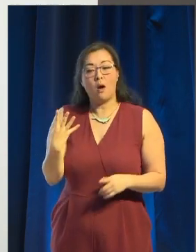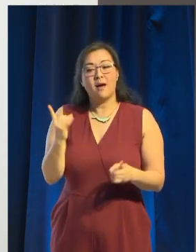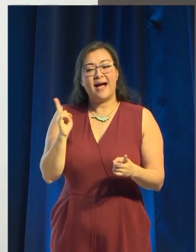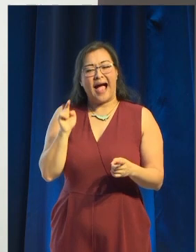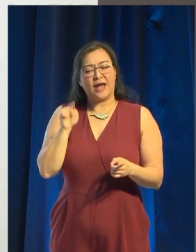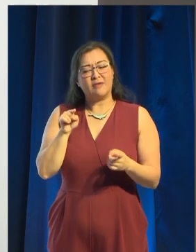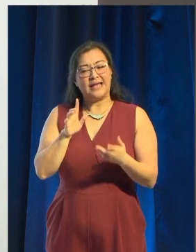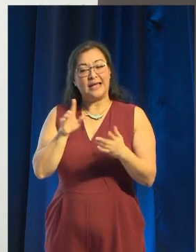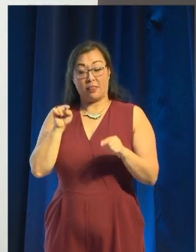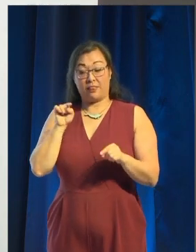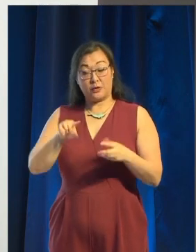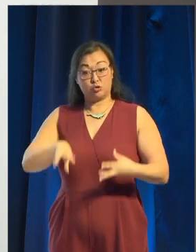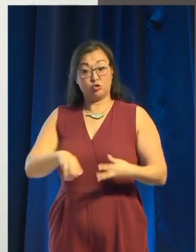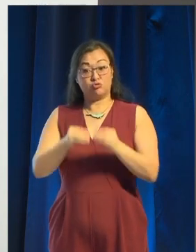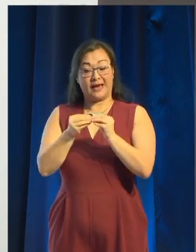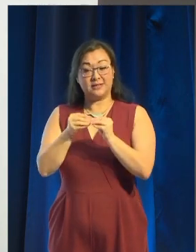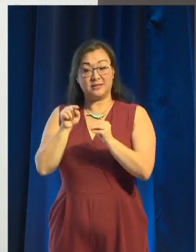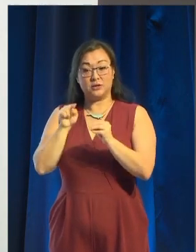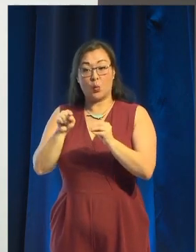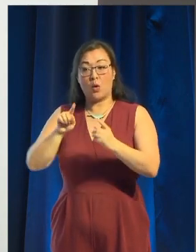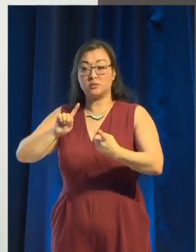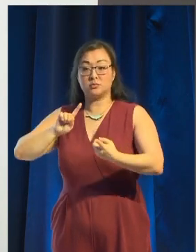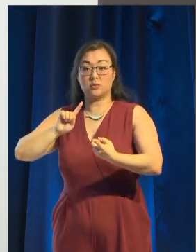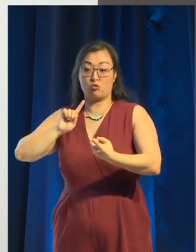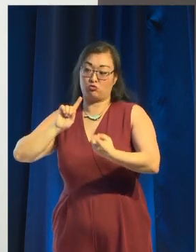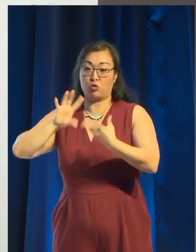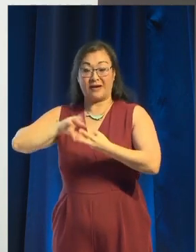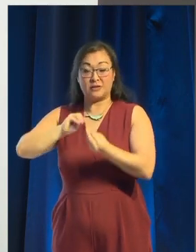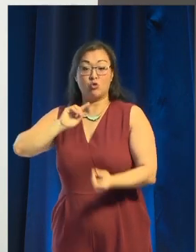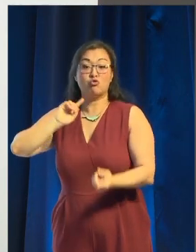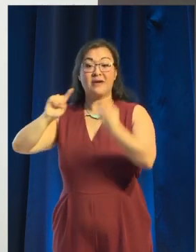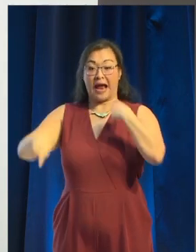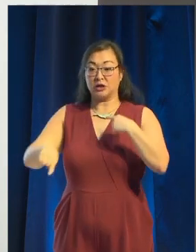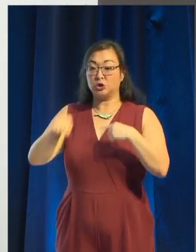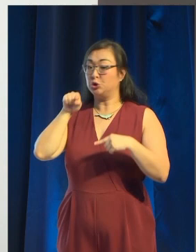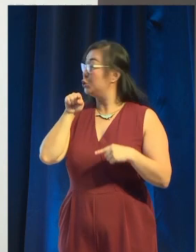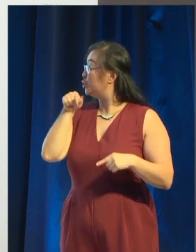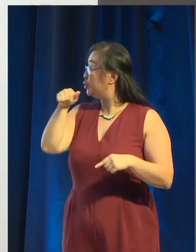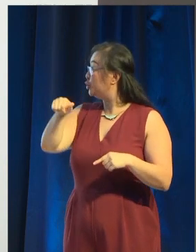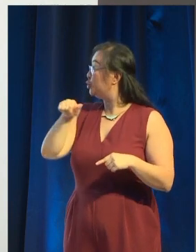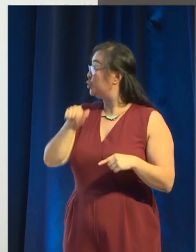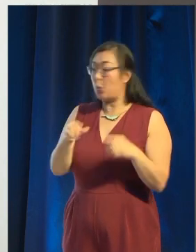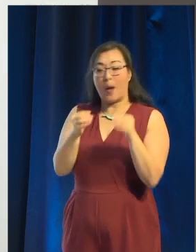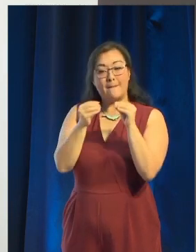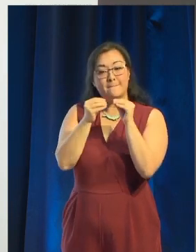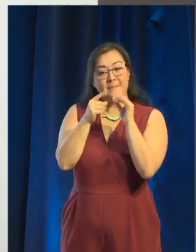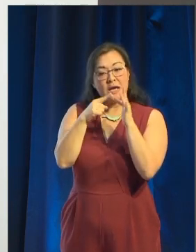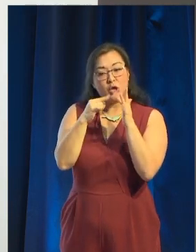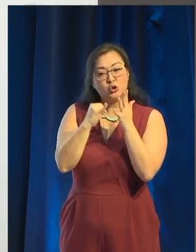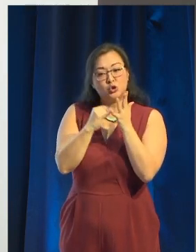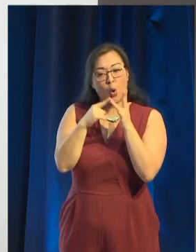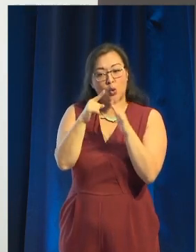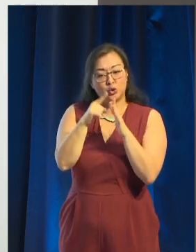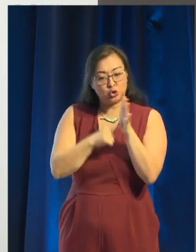And bishoujo games are basically the same, but for boys, which means that they are love stories made for heterosexual